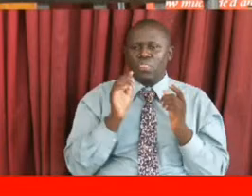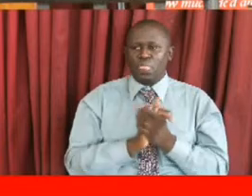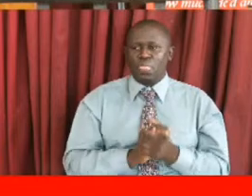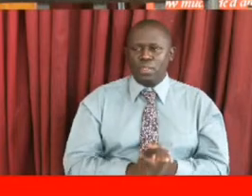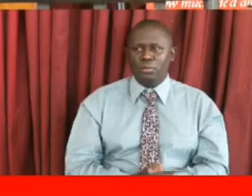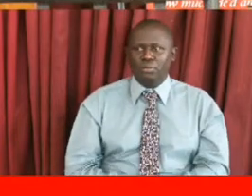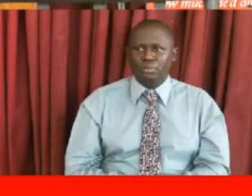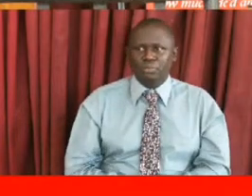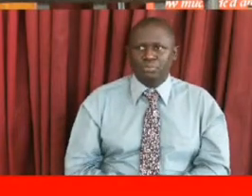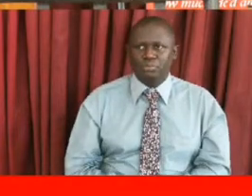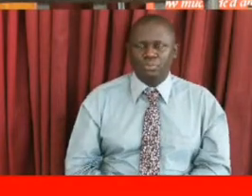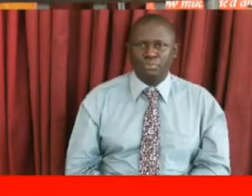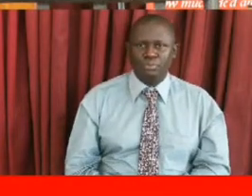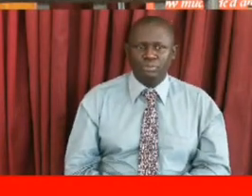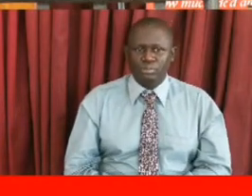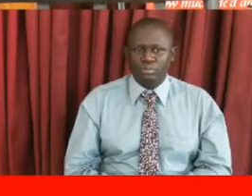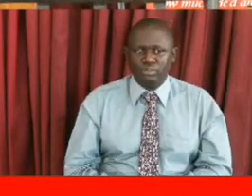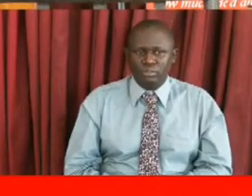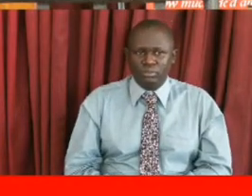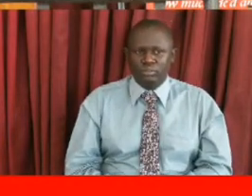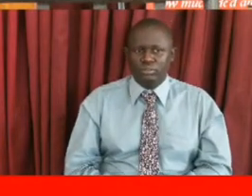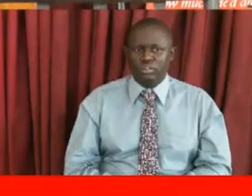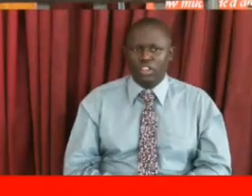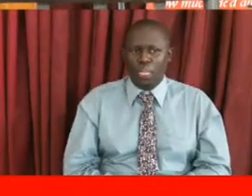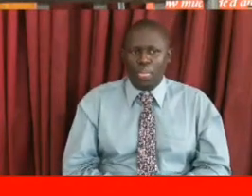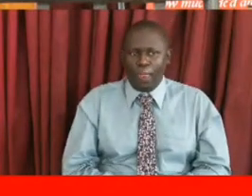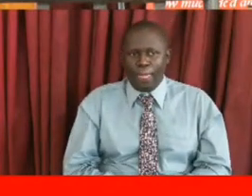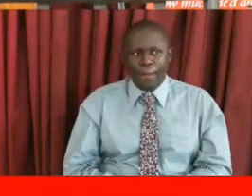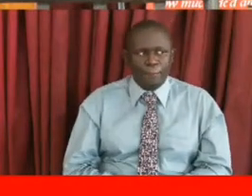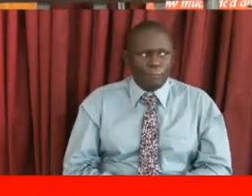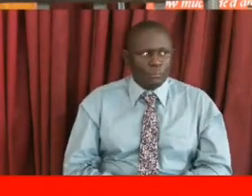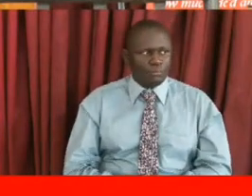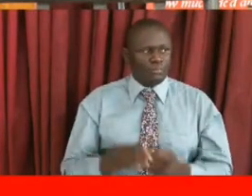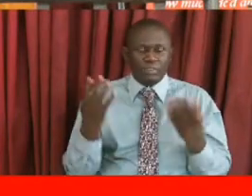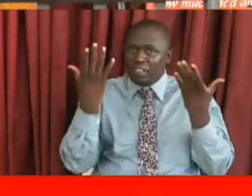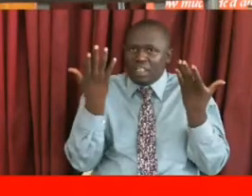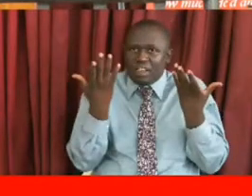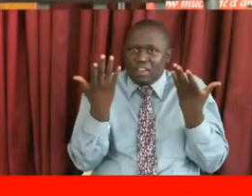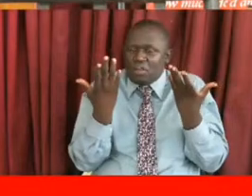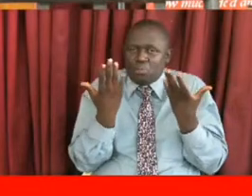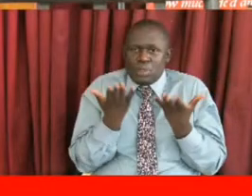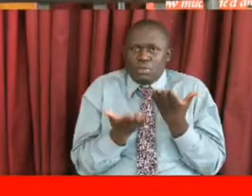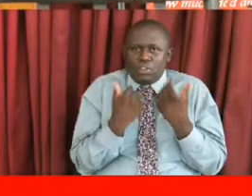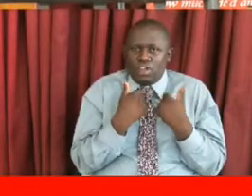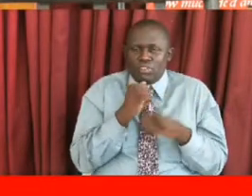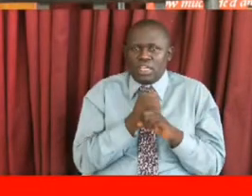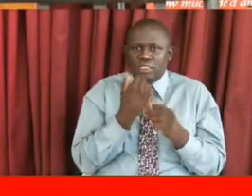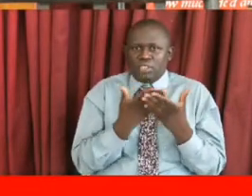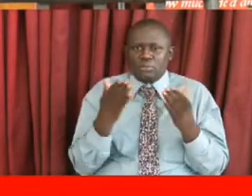amen amen doesn't matter what you think you have done to too